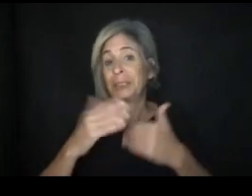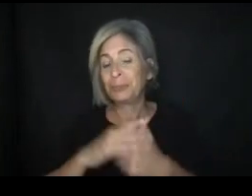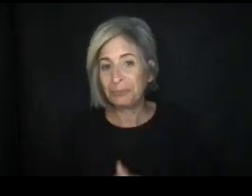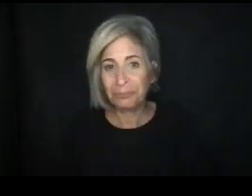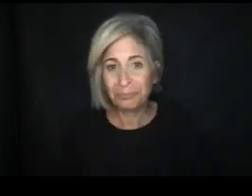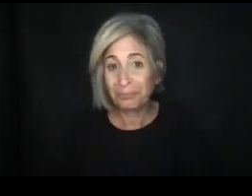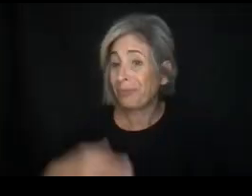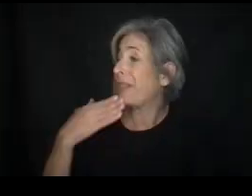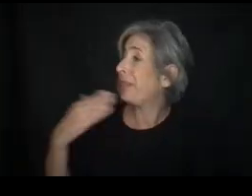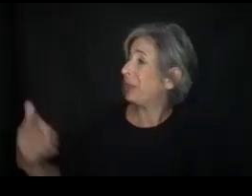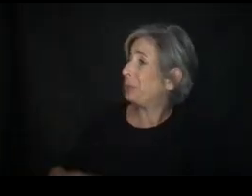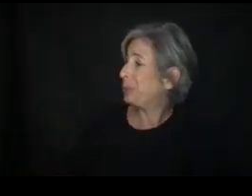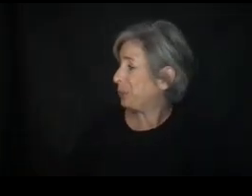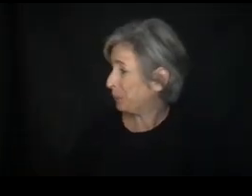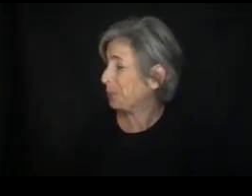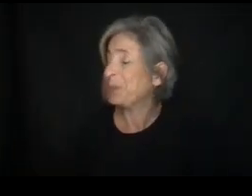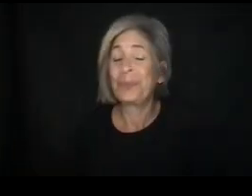Thank you.